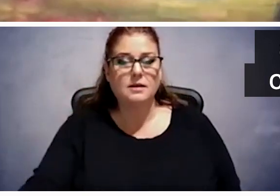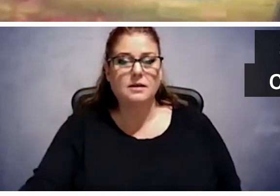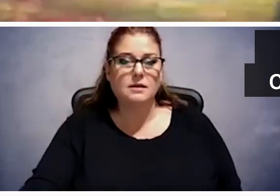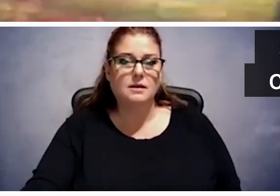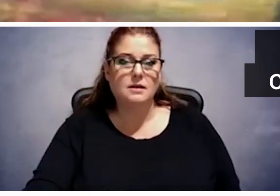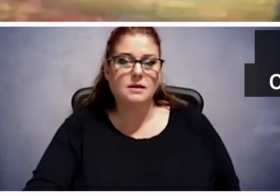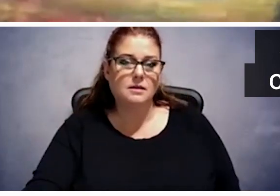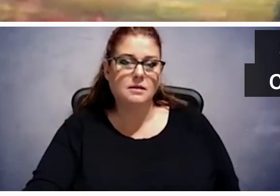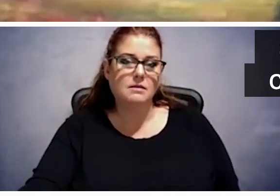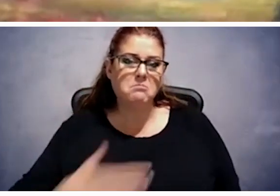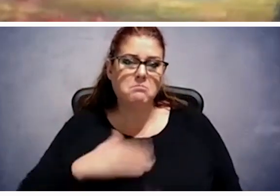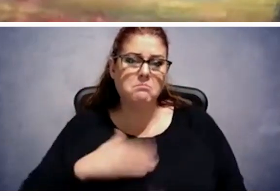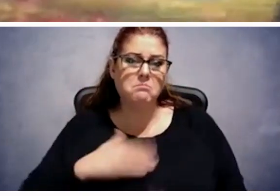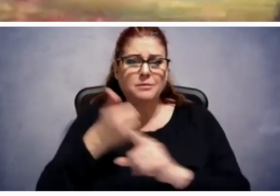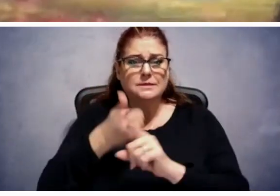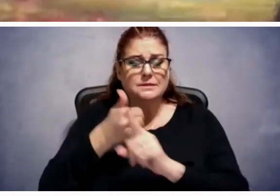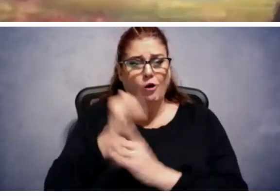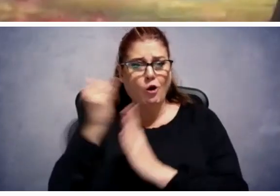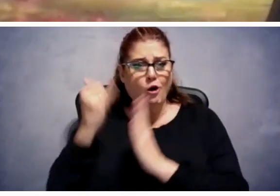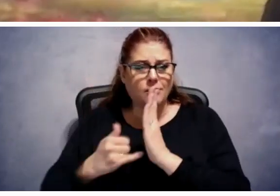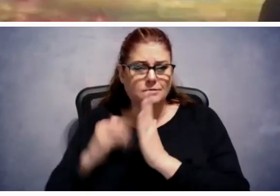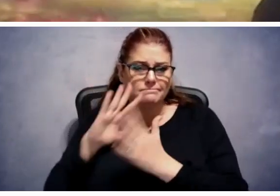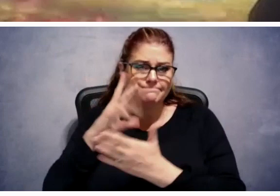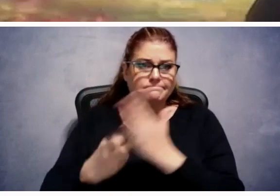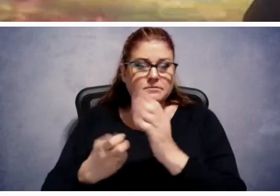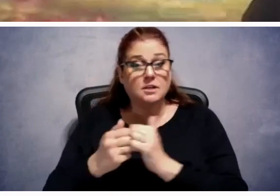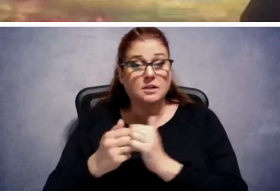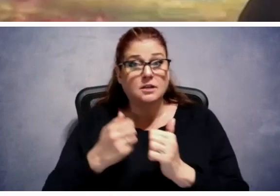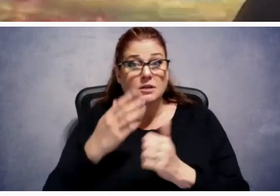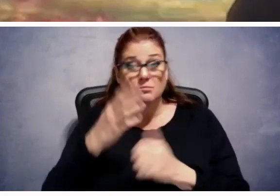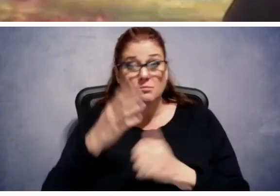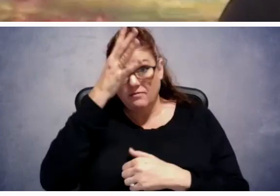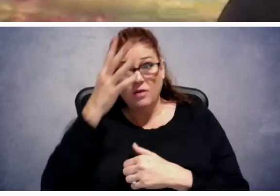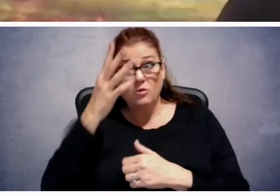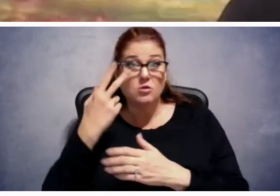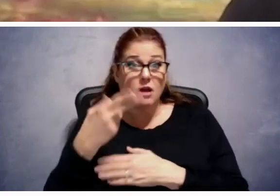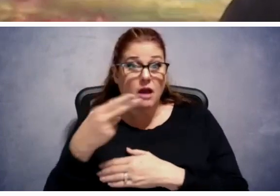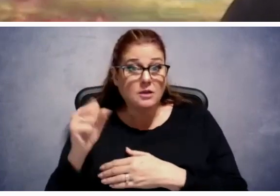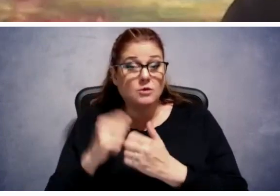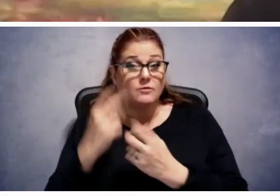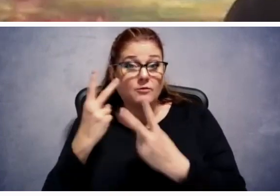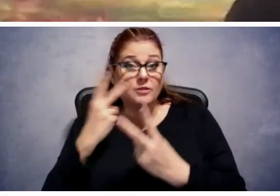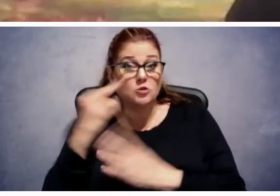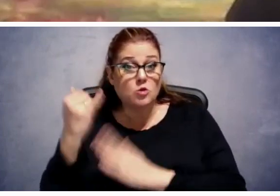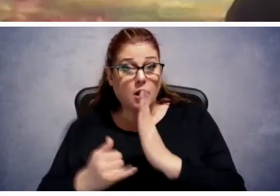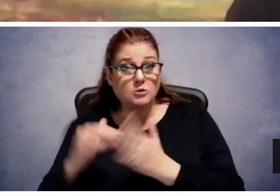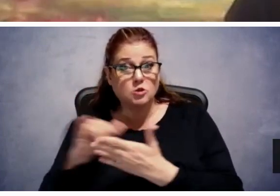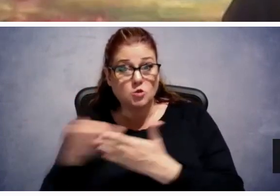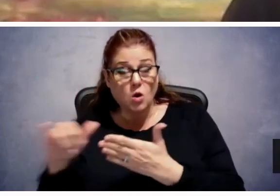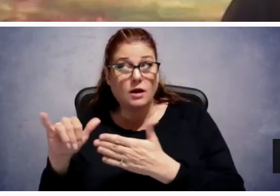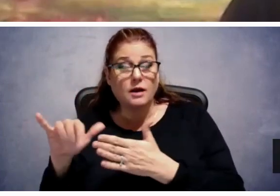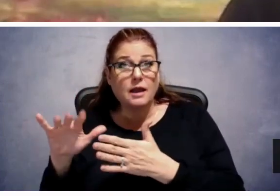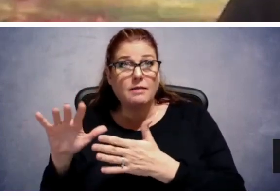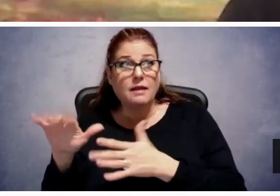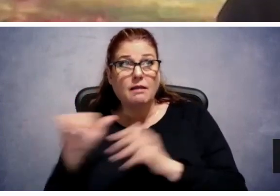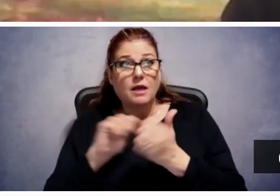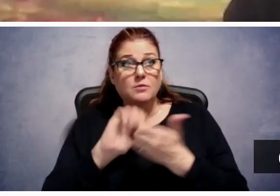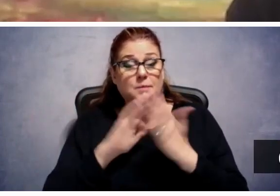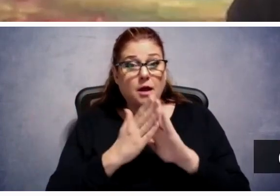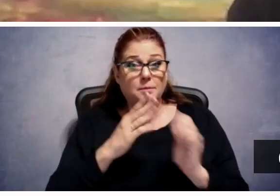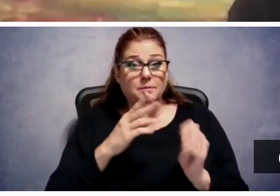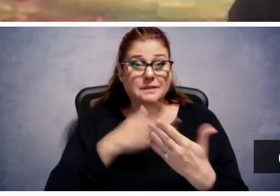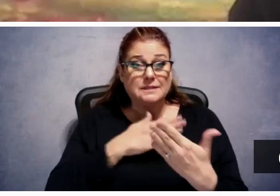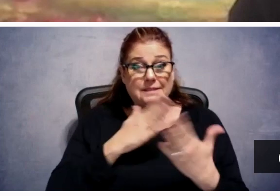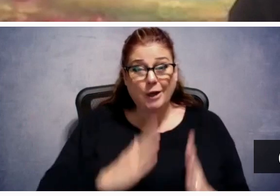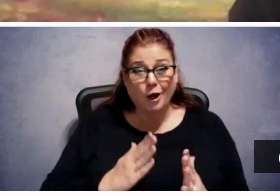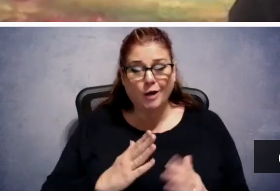artsy family. My father was in high school for visual arts in New York, and then he left as a singer. But he's a police officer,